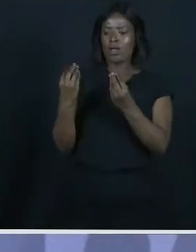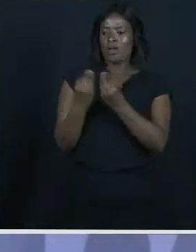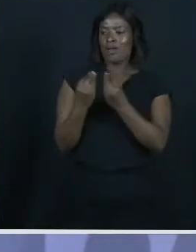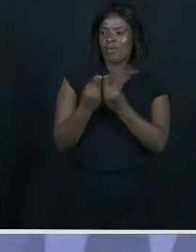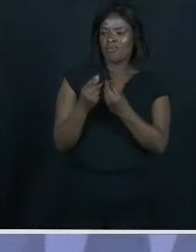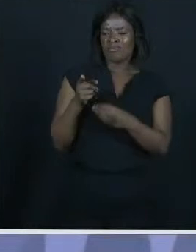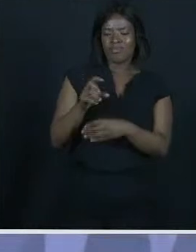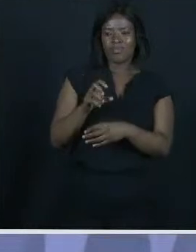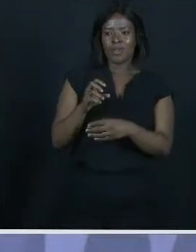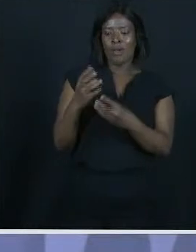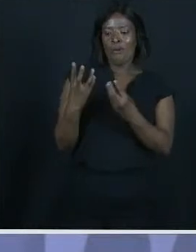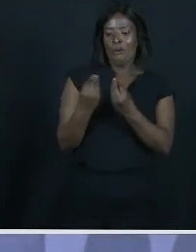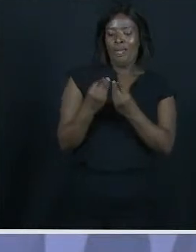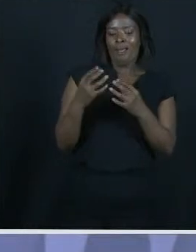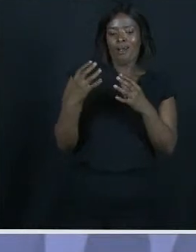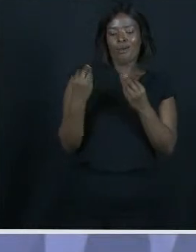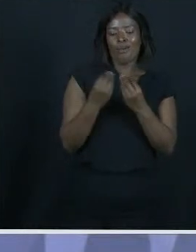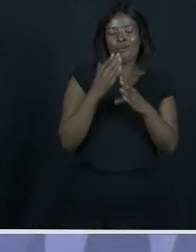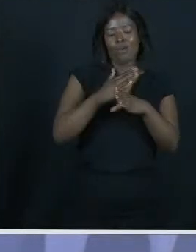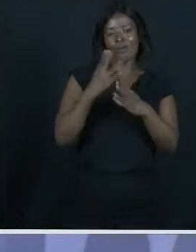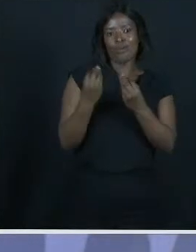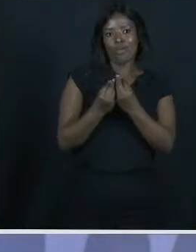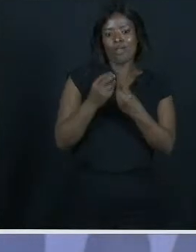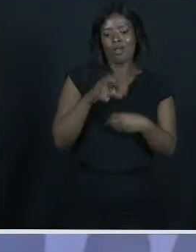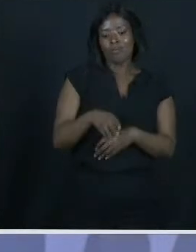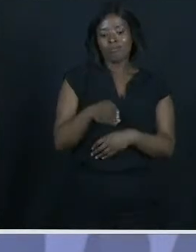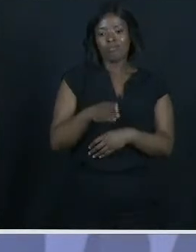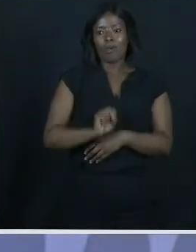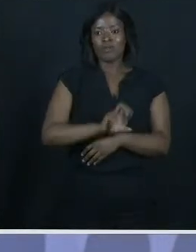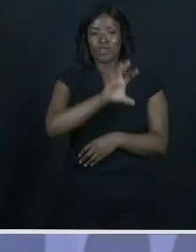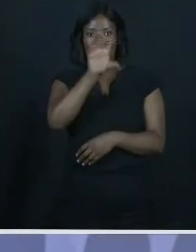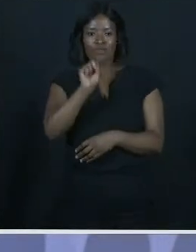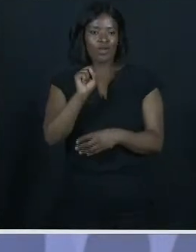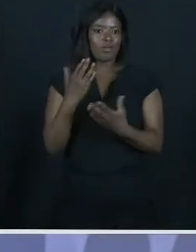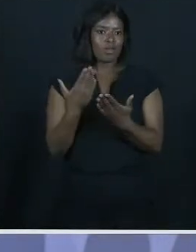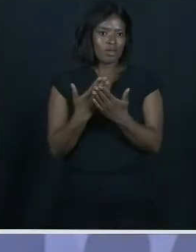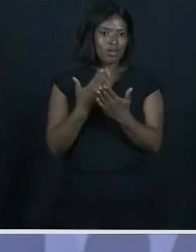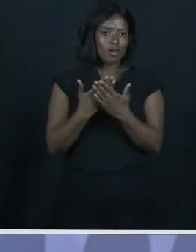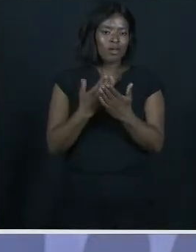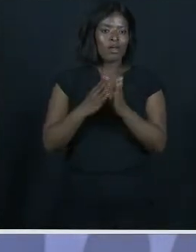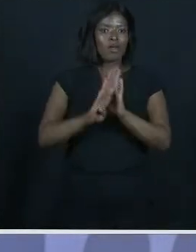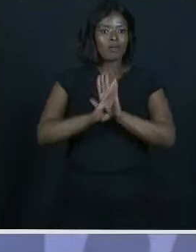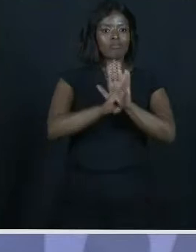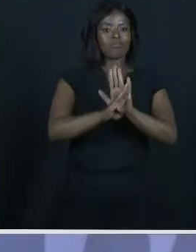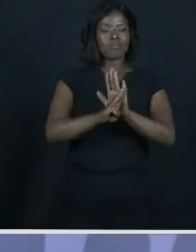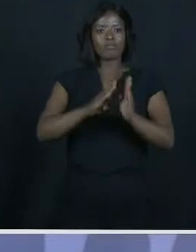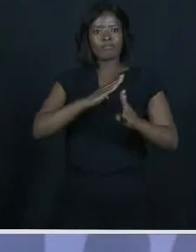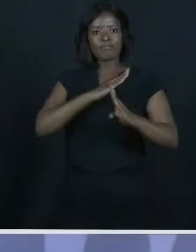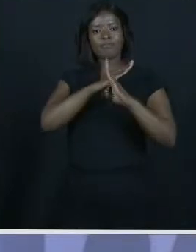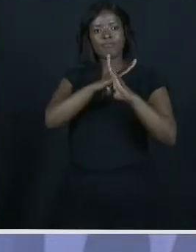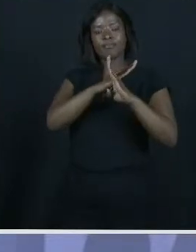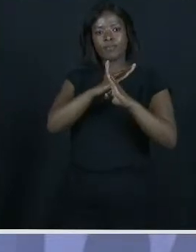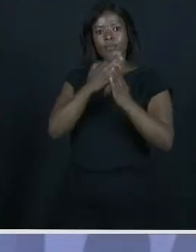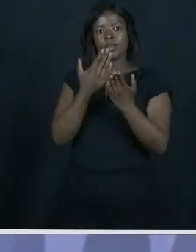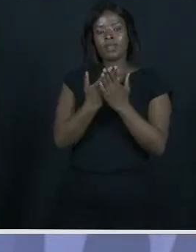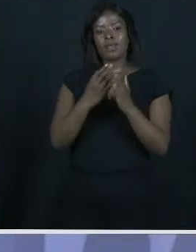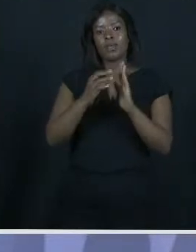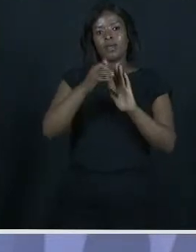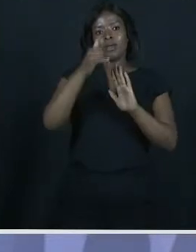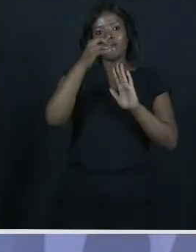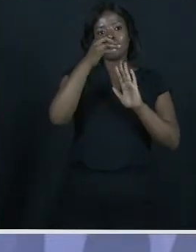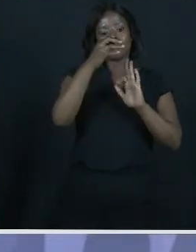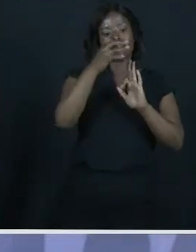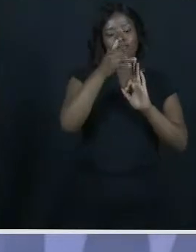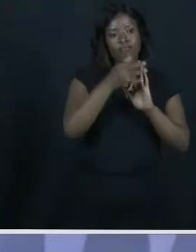South Africa and with all of our partners to eradicate gender-based violence and femicide as a national